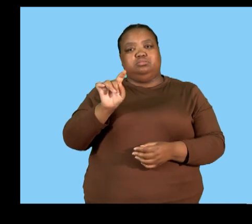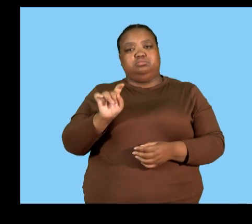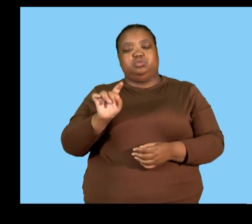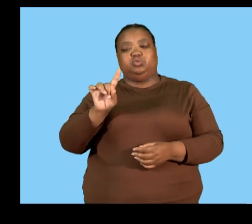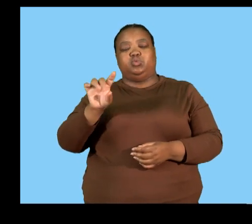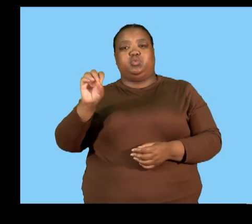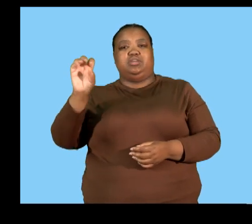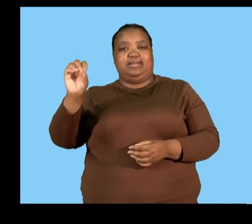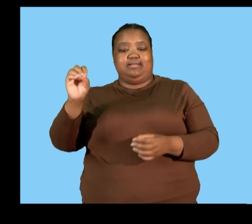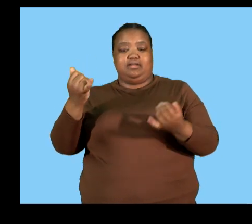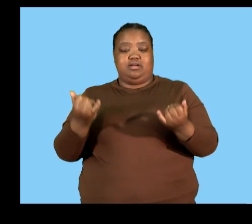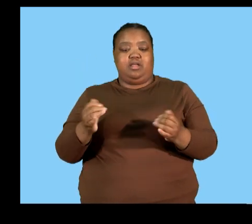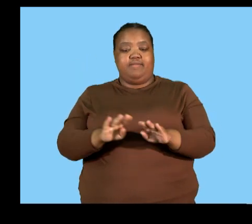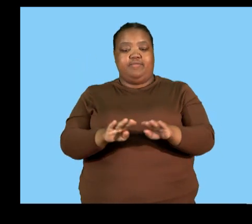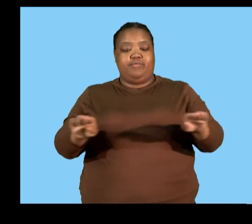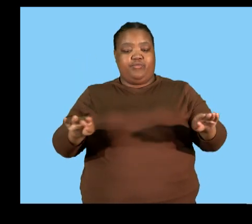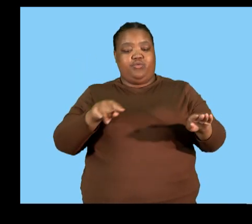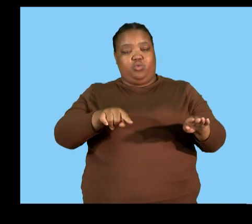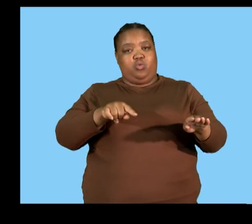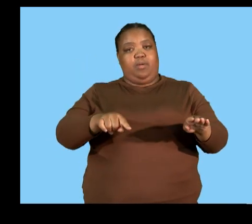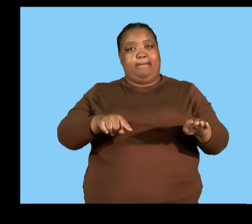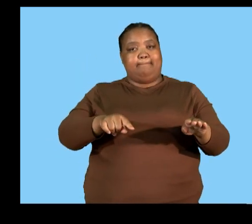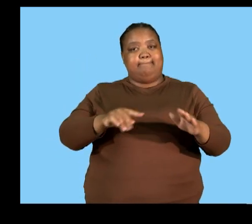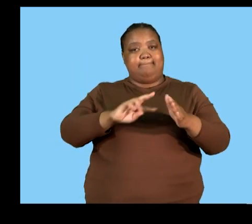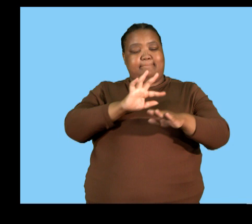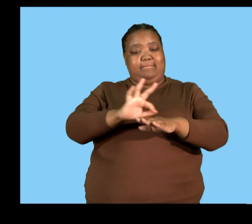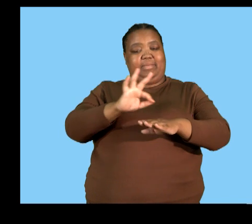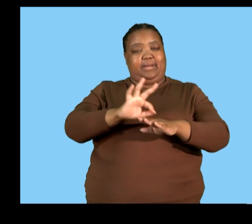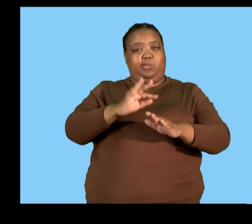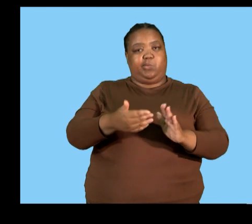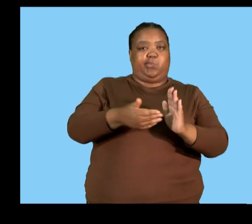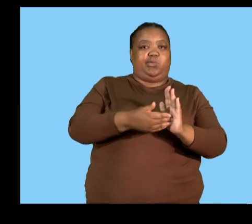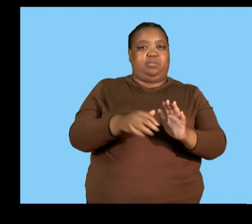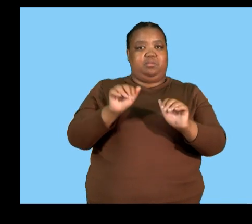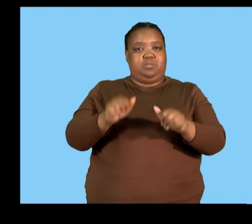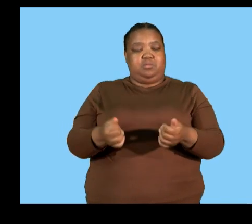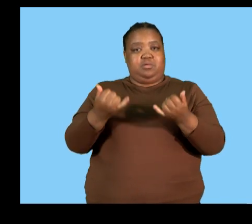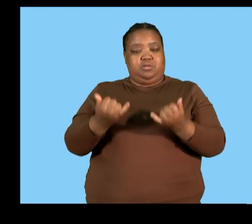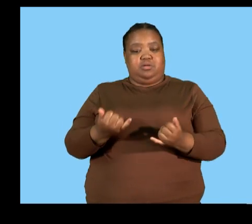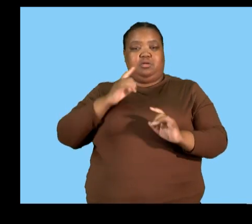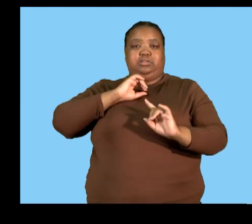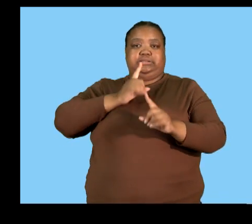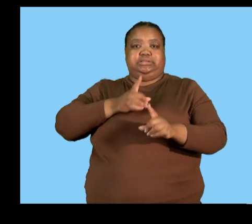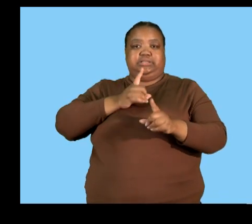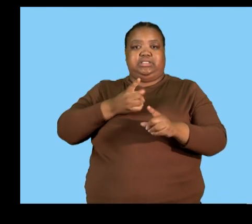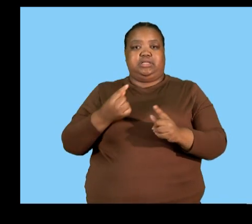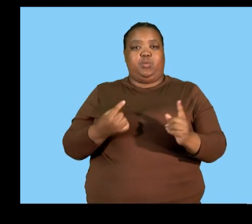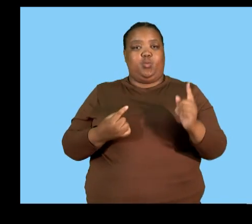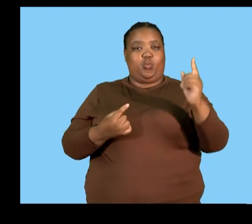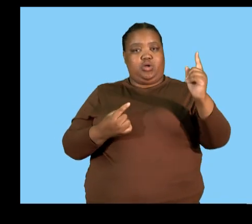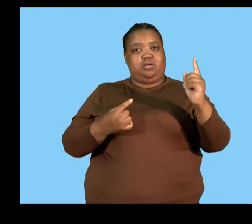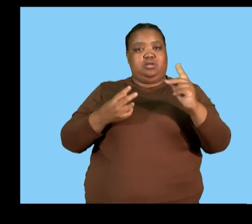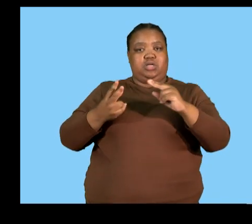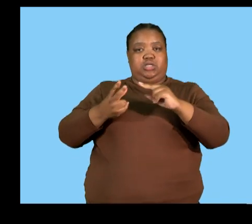1:100 given on the floor plan. So now we can say, when answering this, 1